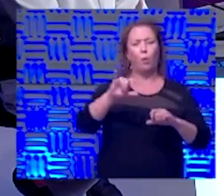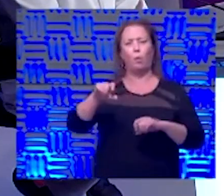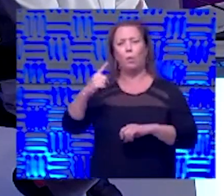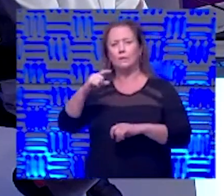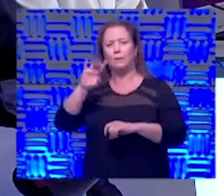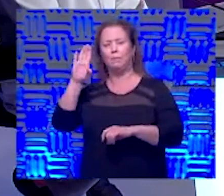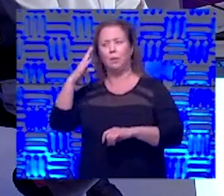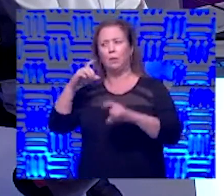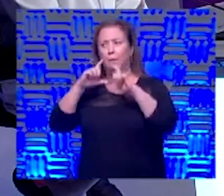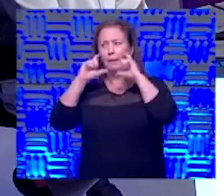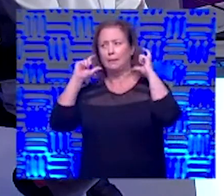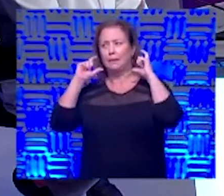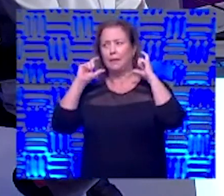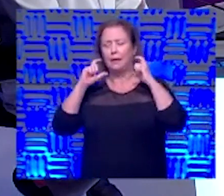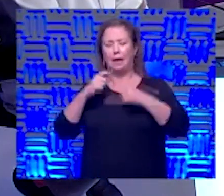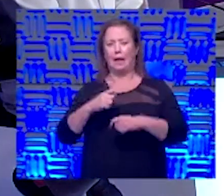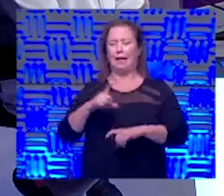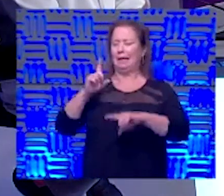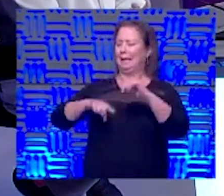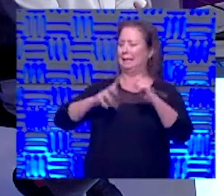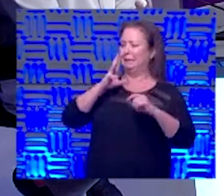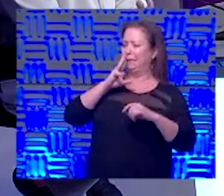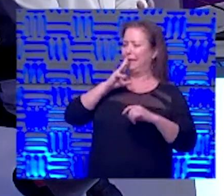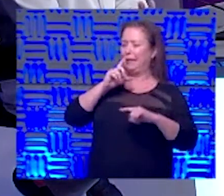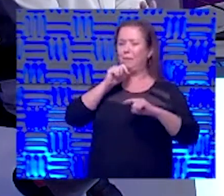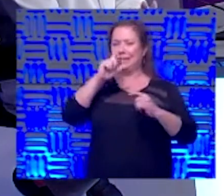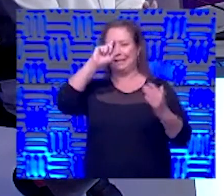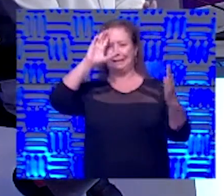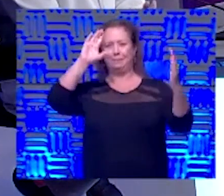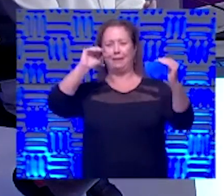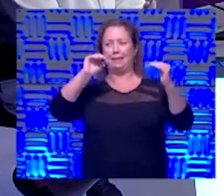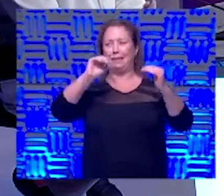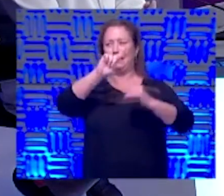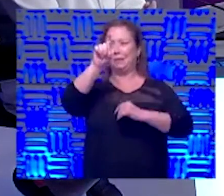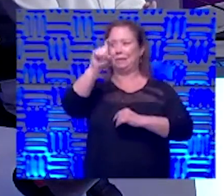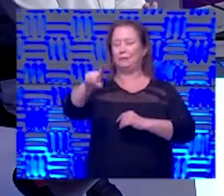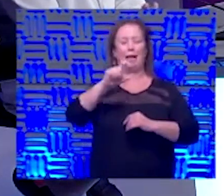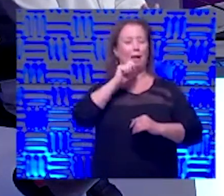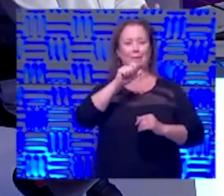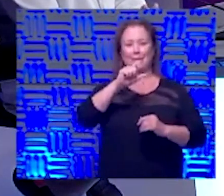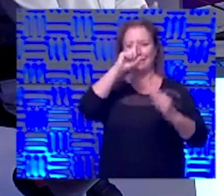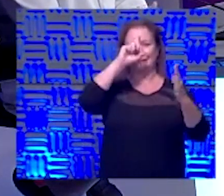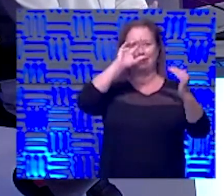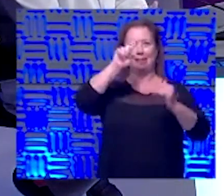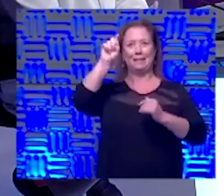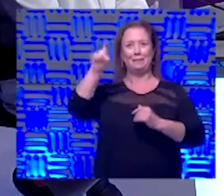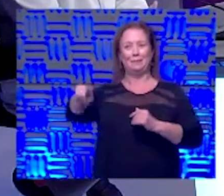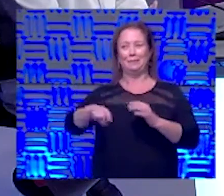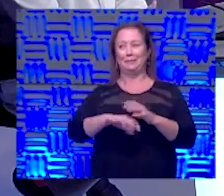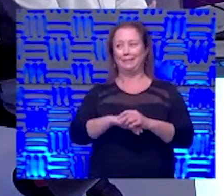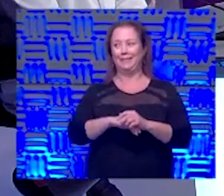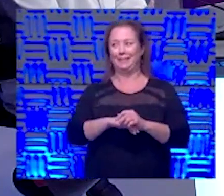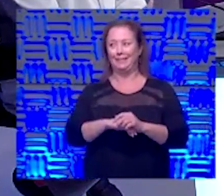I've made him speechless already. See, he wasn't expecting that question, was he? I wasn't expecting that one.